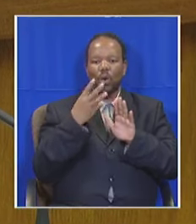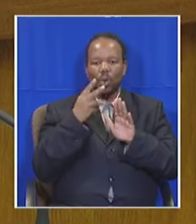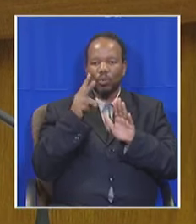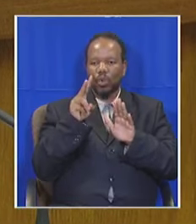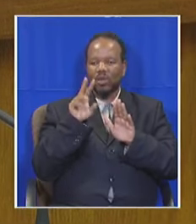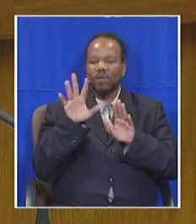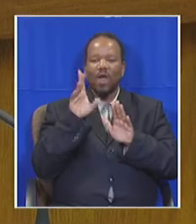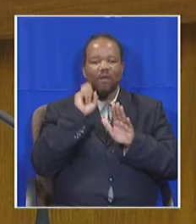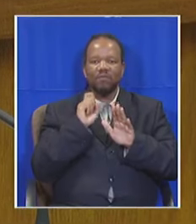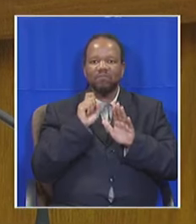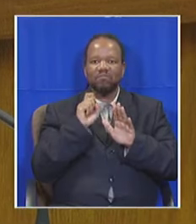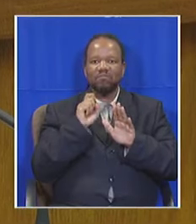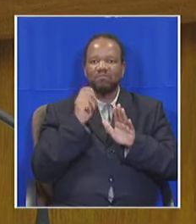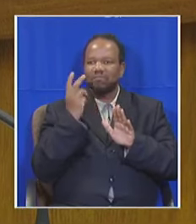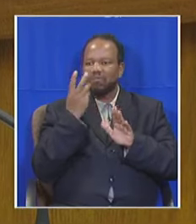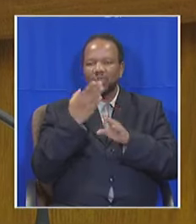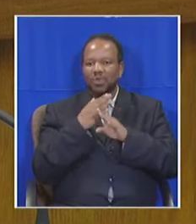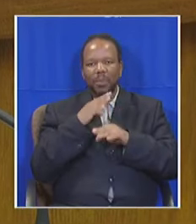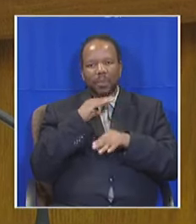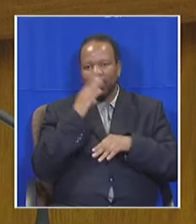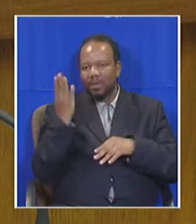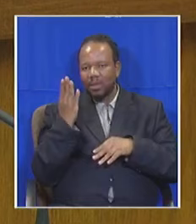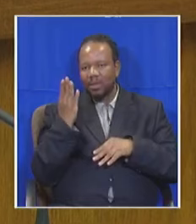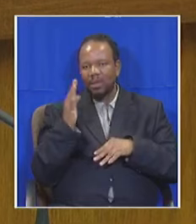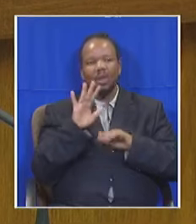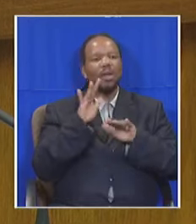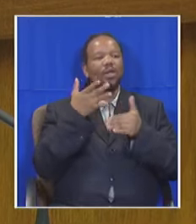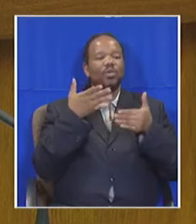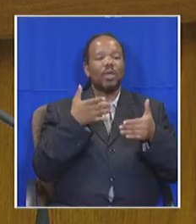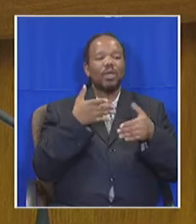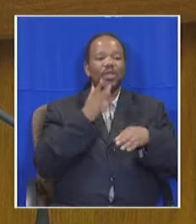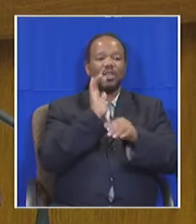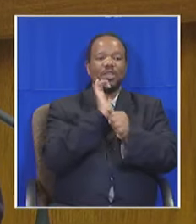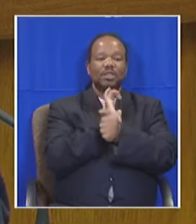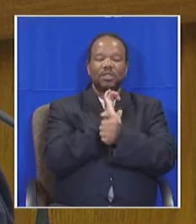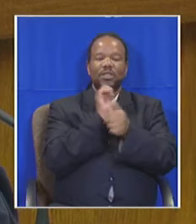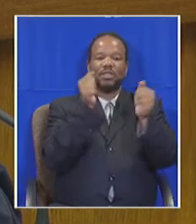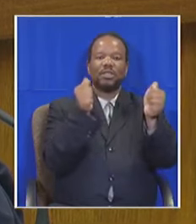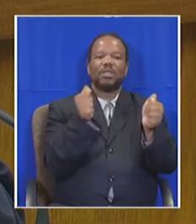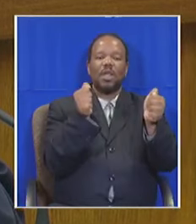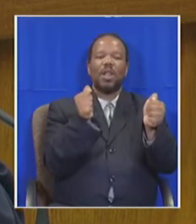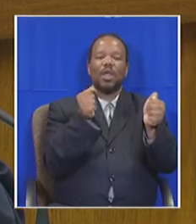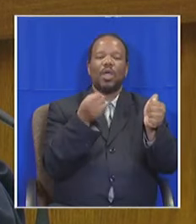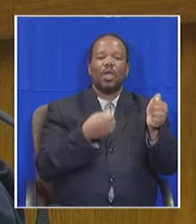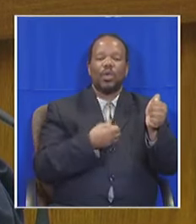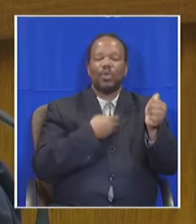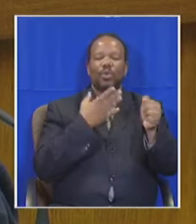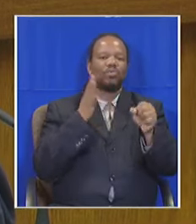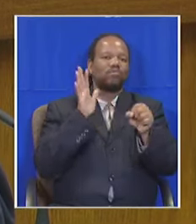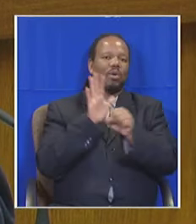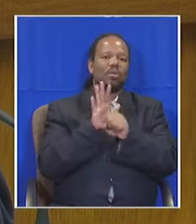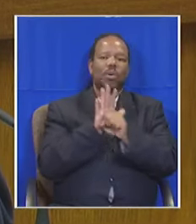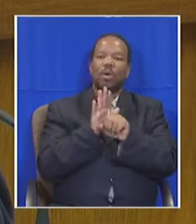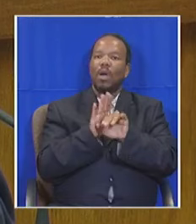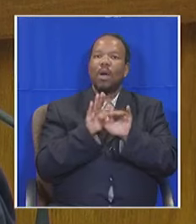any employment at all. Today, our jails are filled with youth, but not through their involvement in